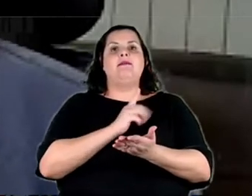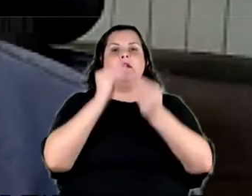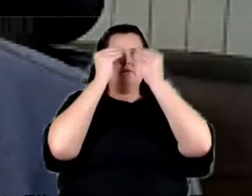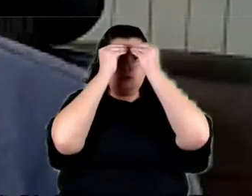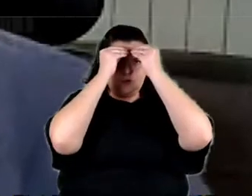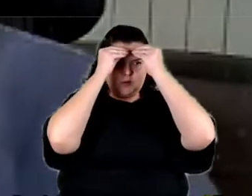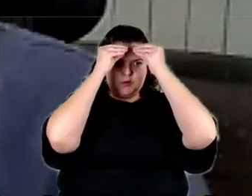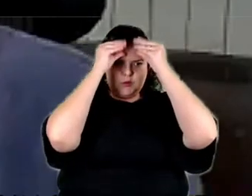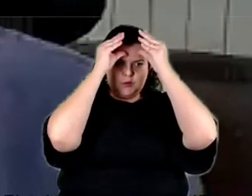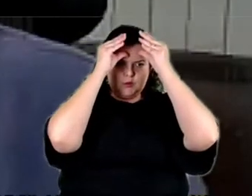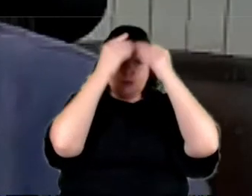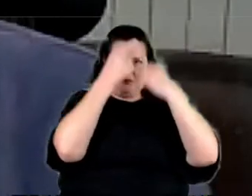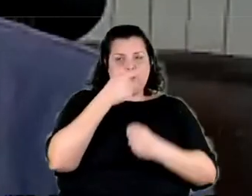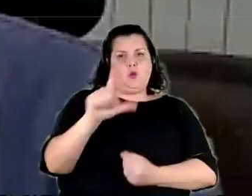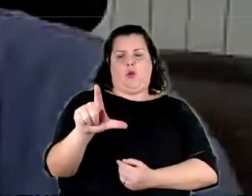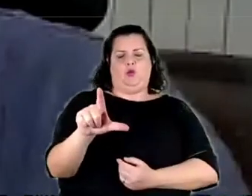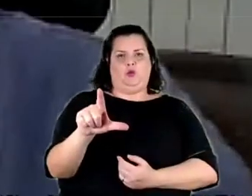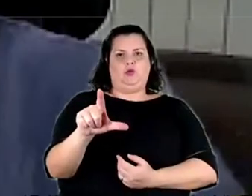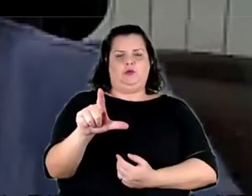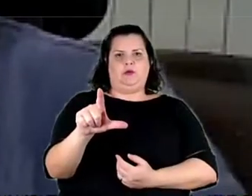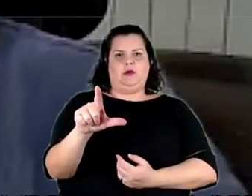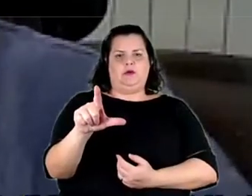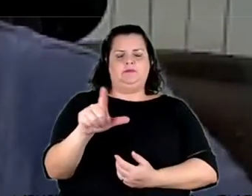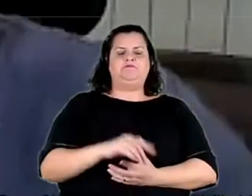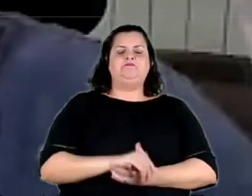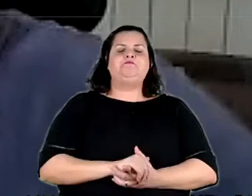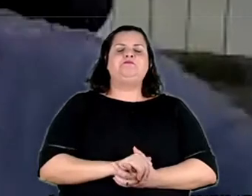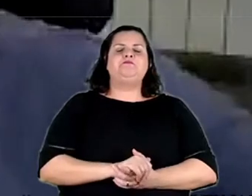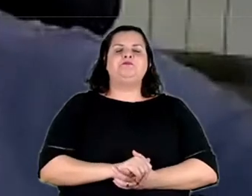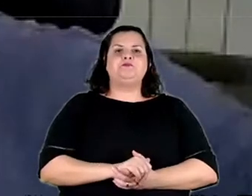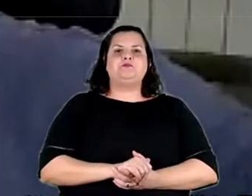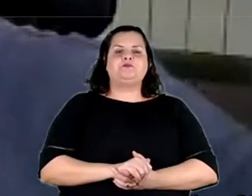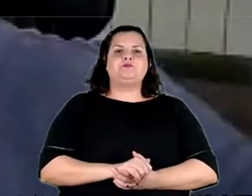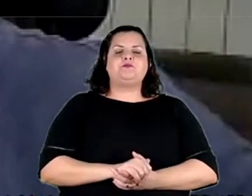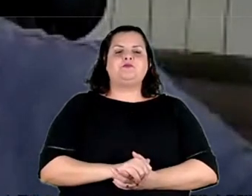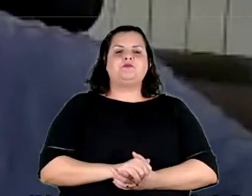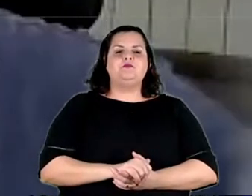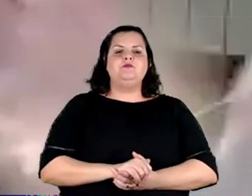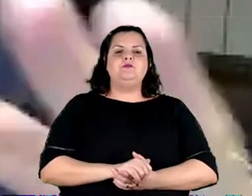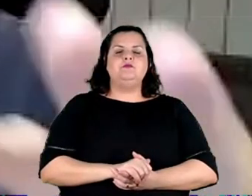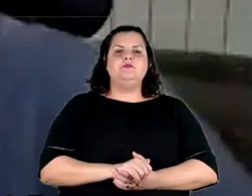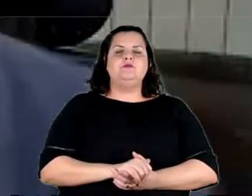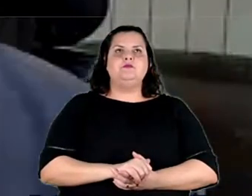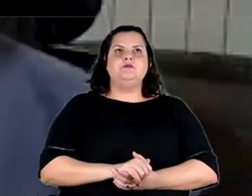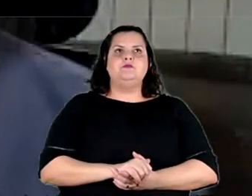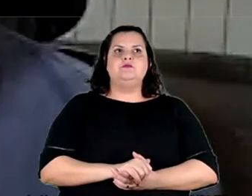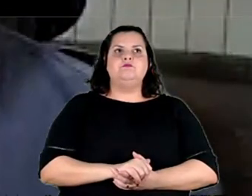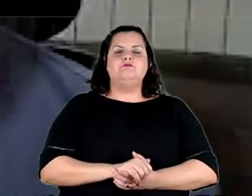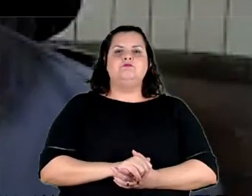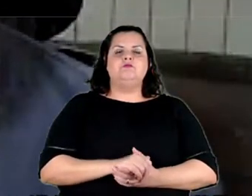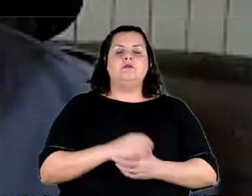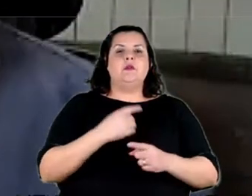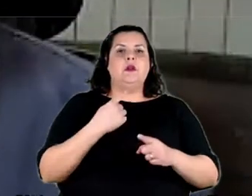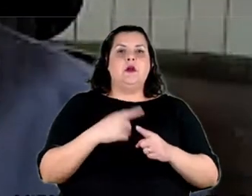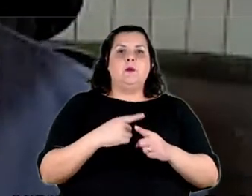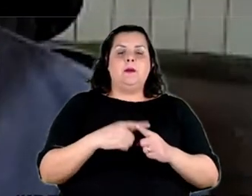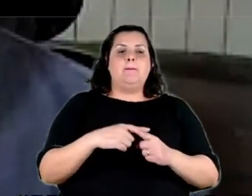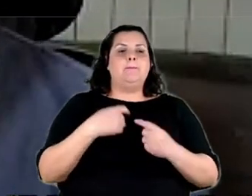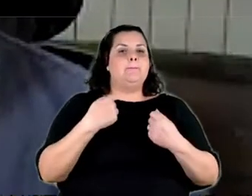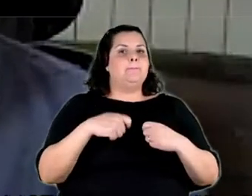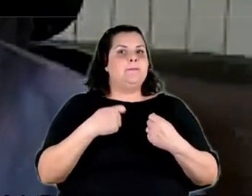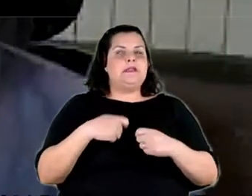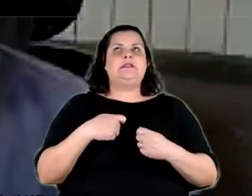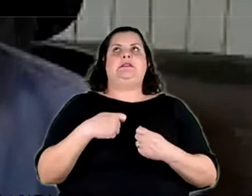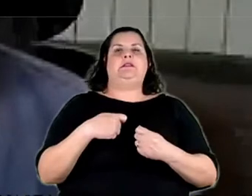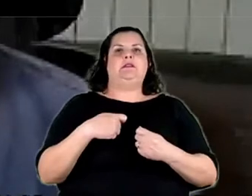Israeli conflict with Iran and Iran's allies, Hezbollah, Hamas, Syria. So the conflict is by